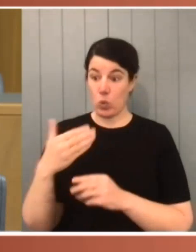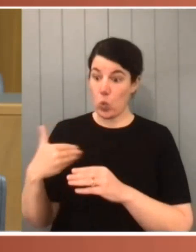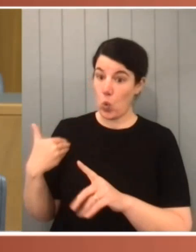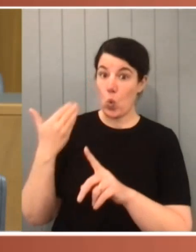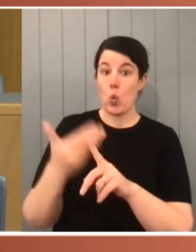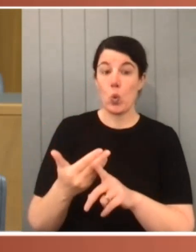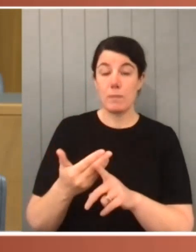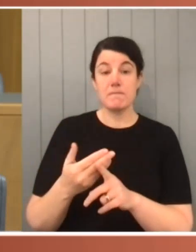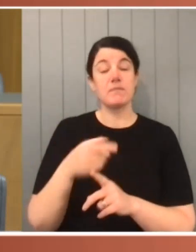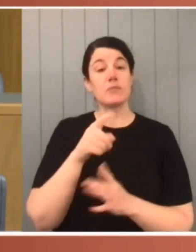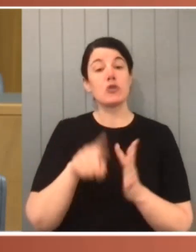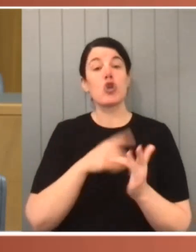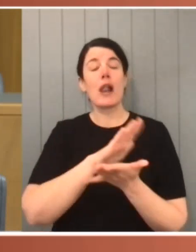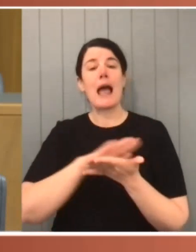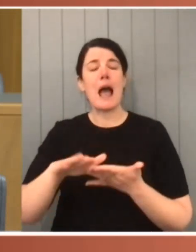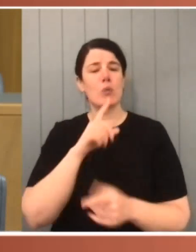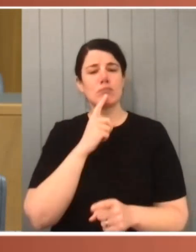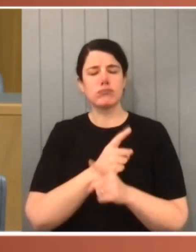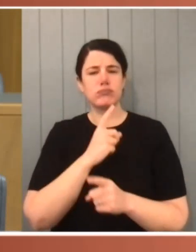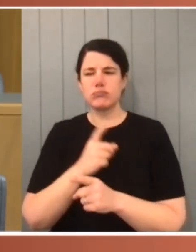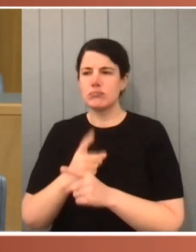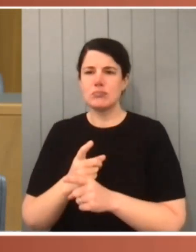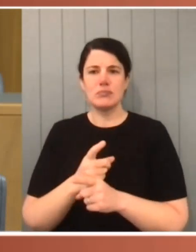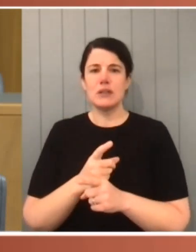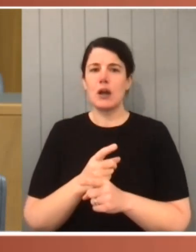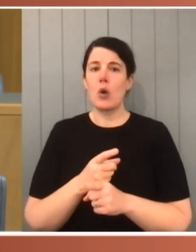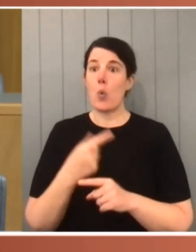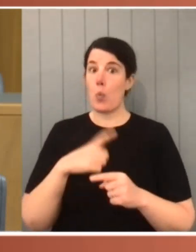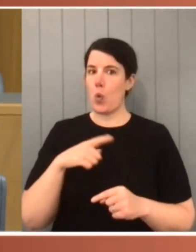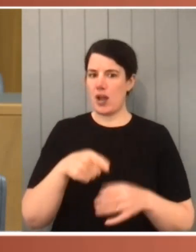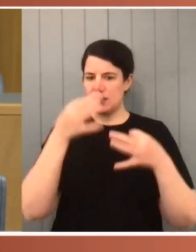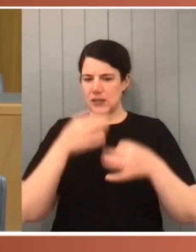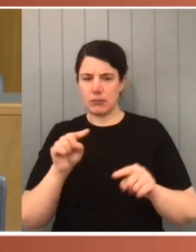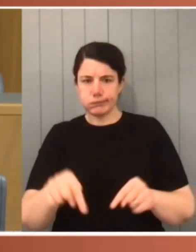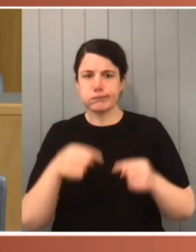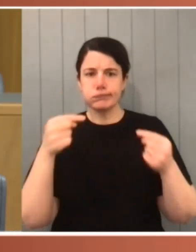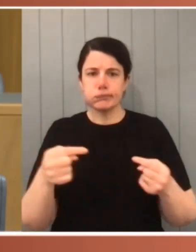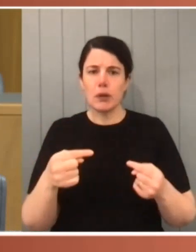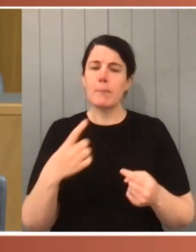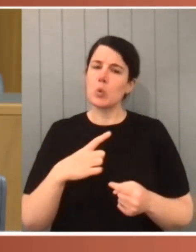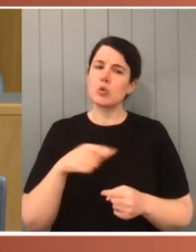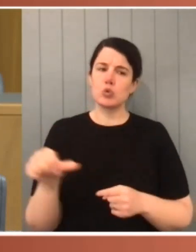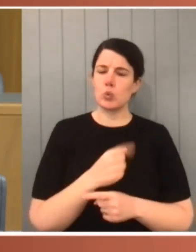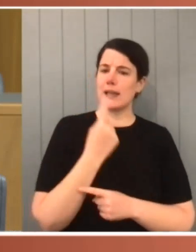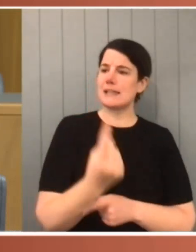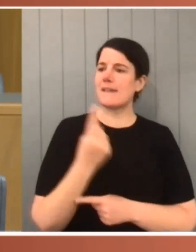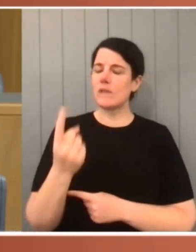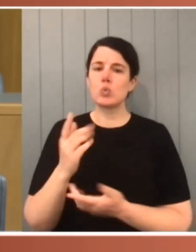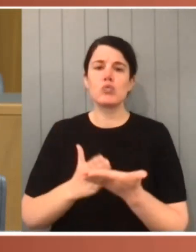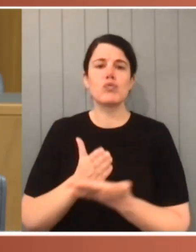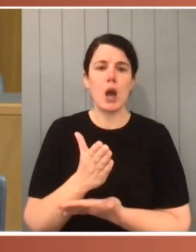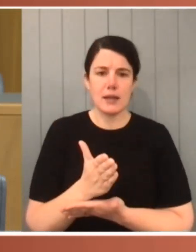to the practice appeared to be partially based on the individual rights argument, but also derived from